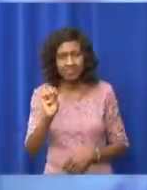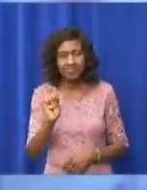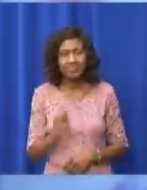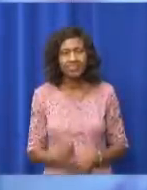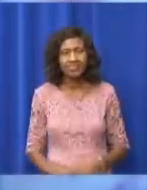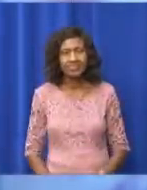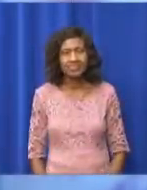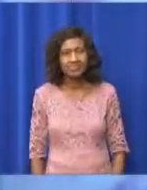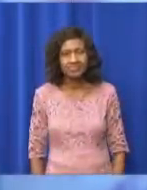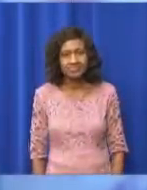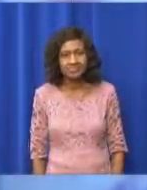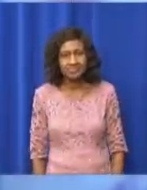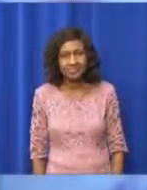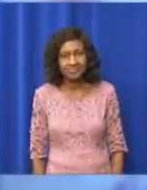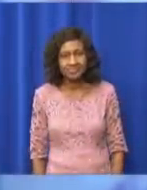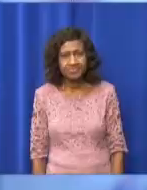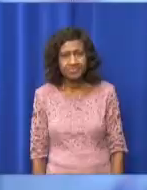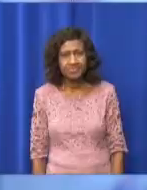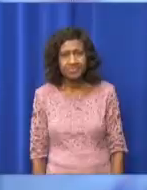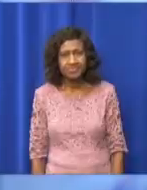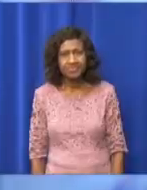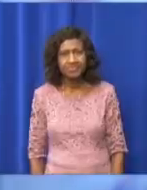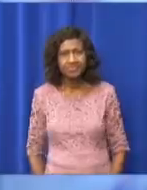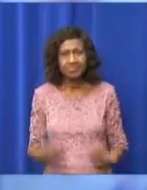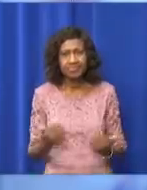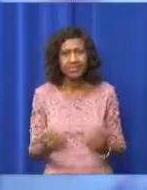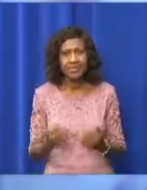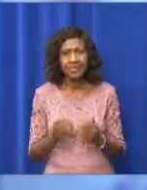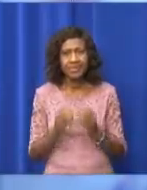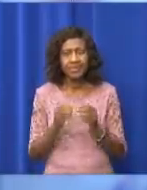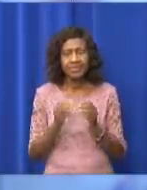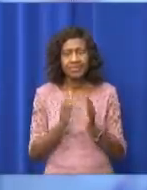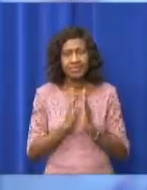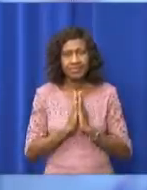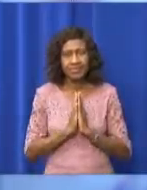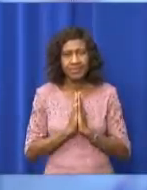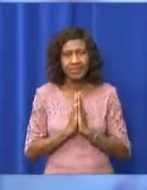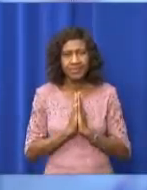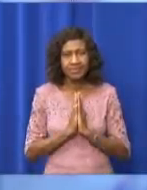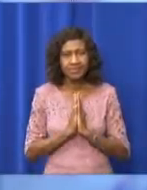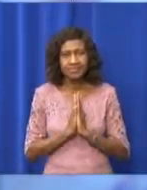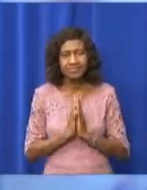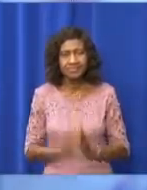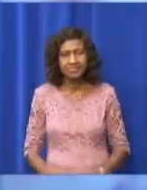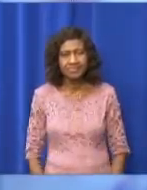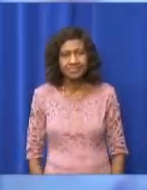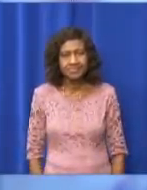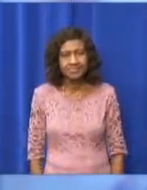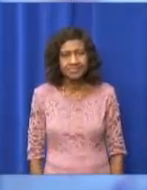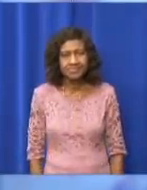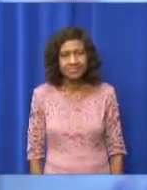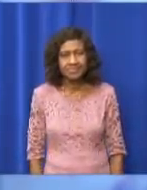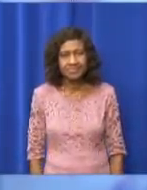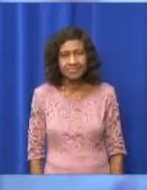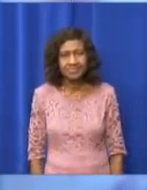our channels, including Radio Cayman. We go now to Pastor Hyacinth Rose.